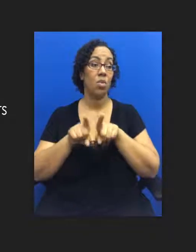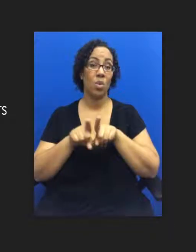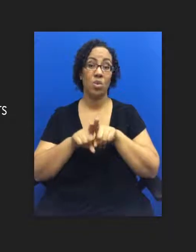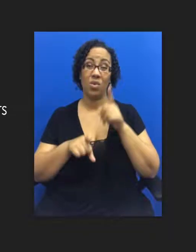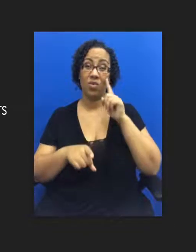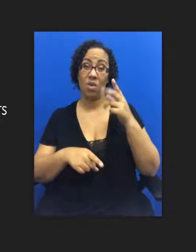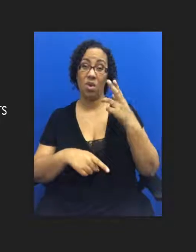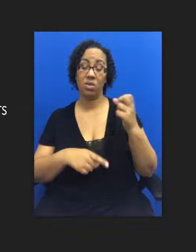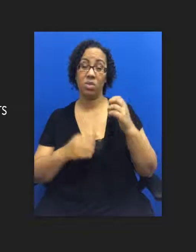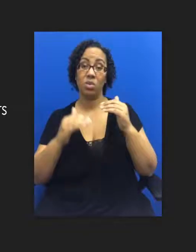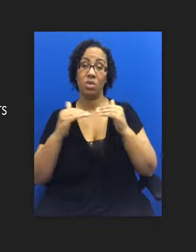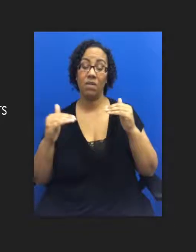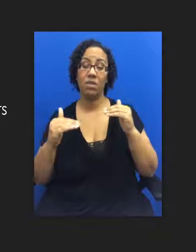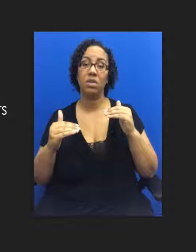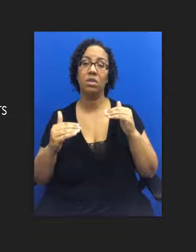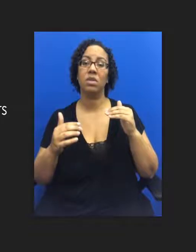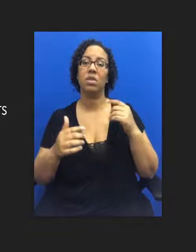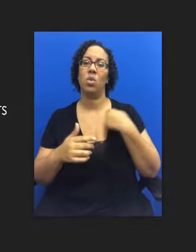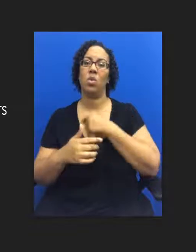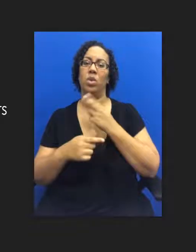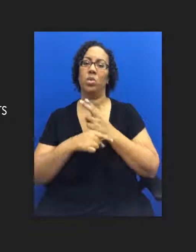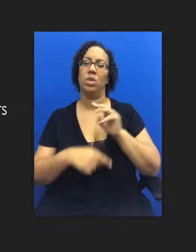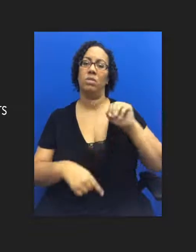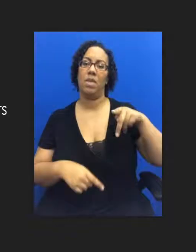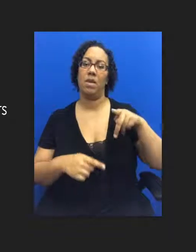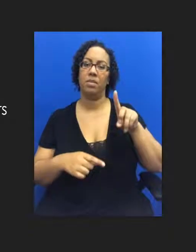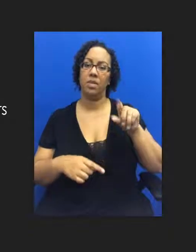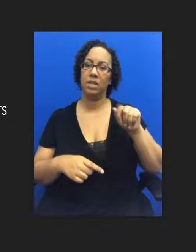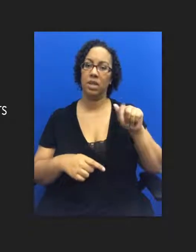or meets the standards for college readiness.